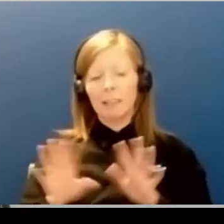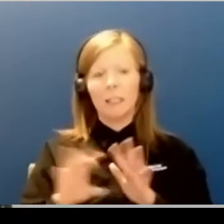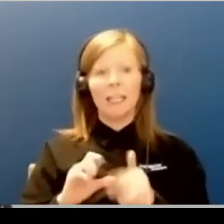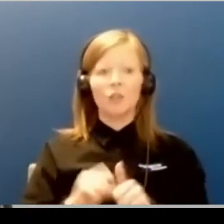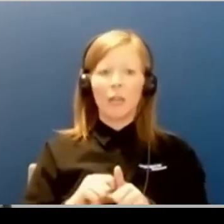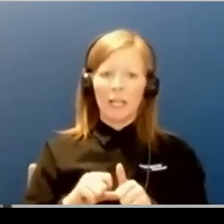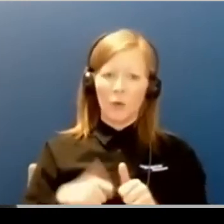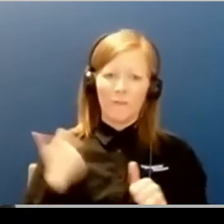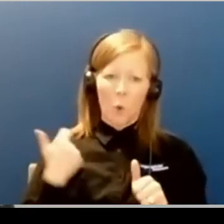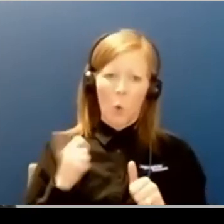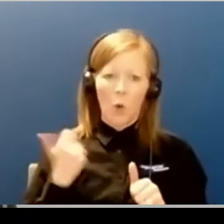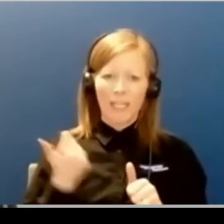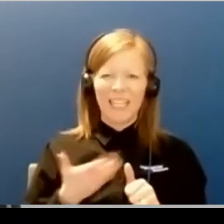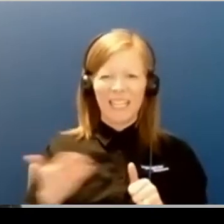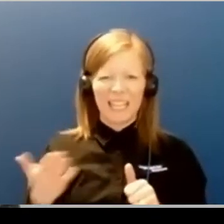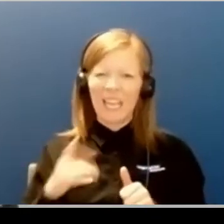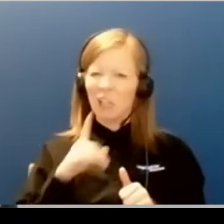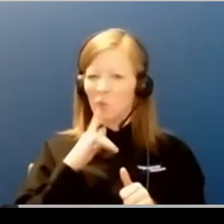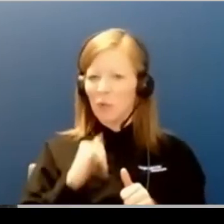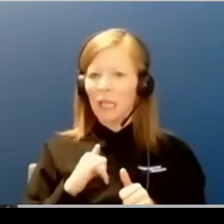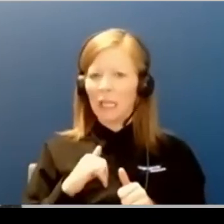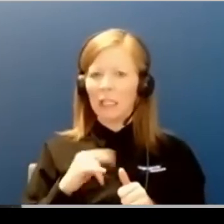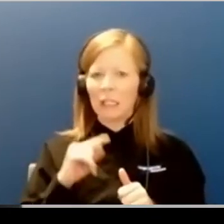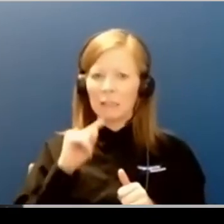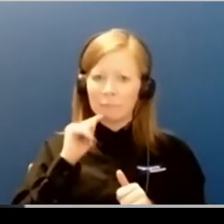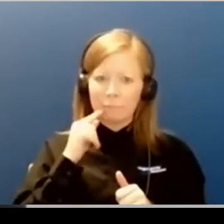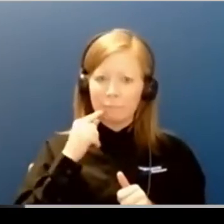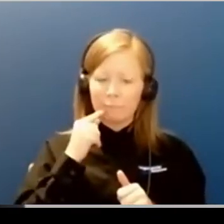too invasive in the long run.